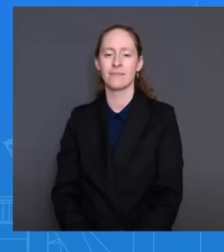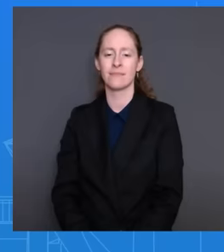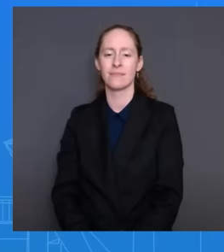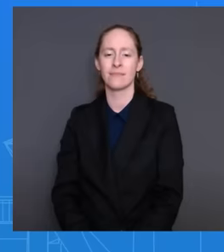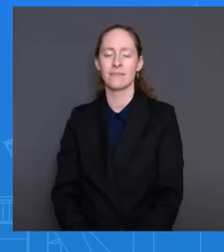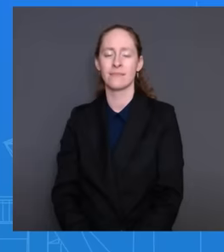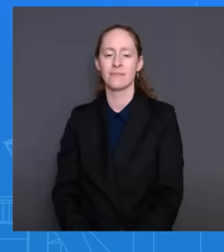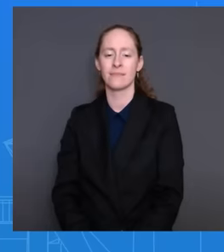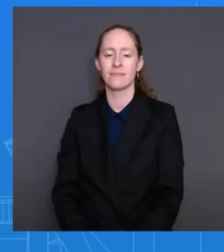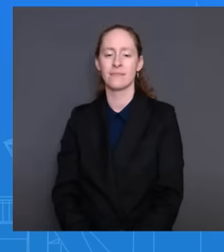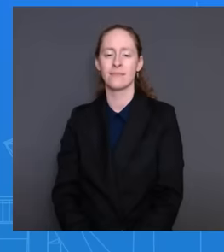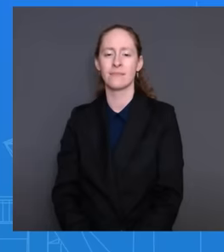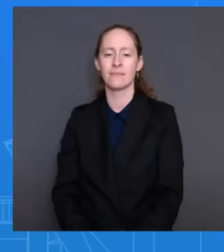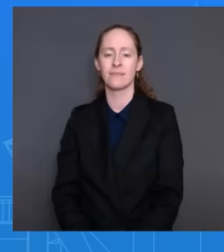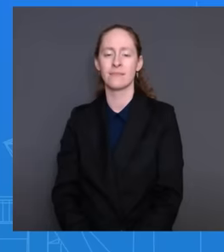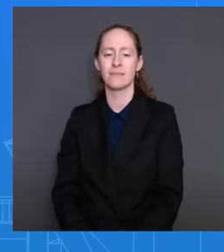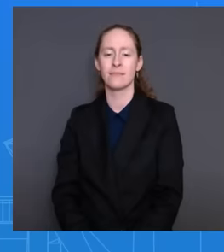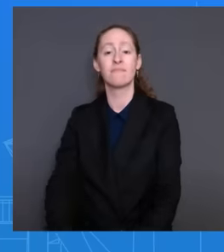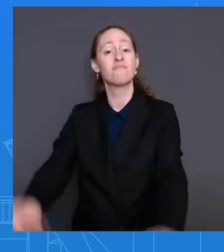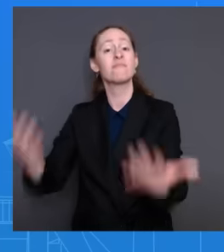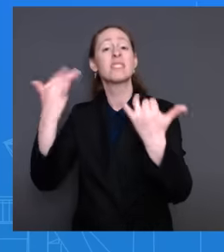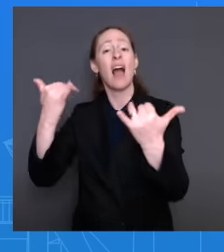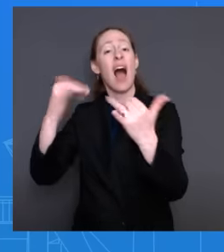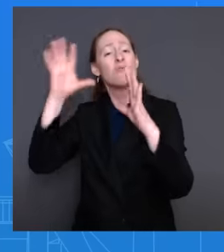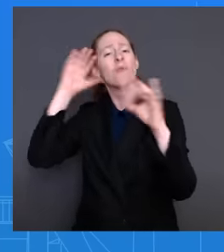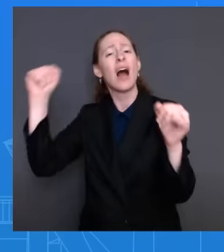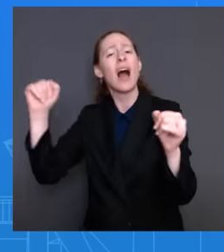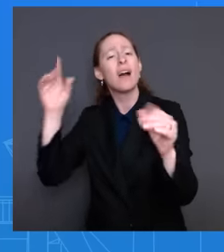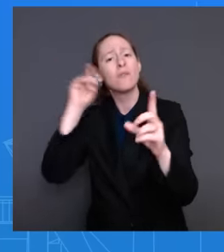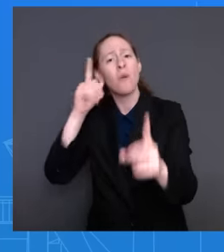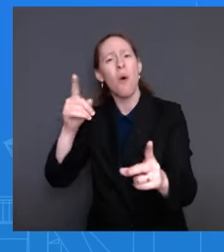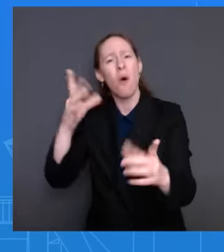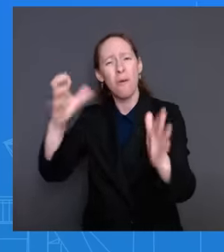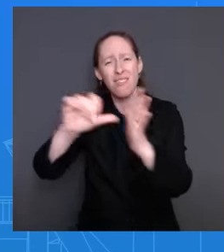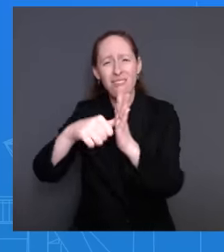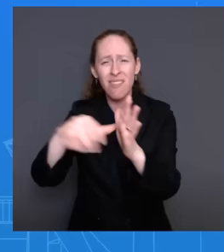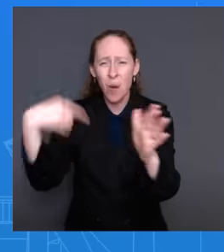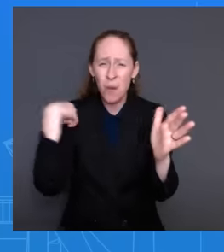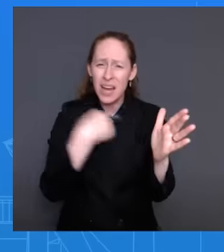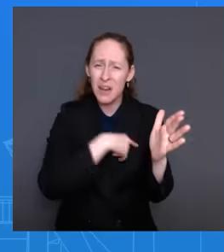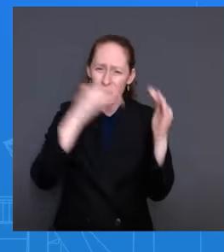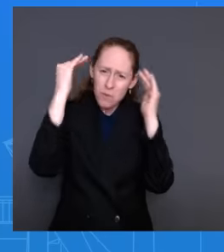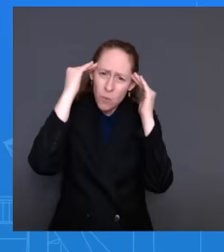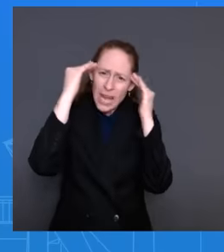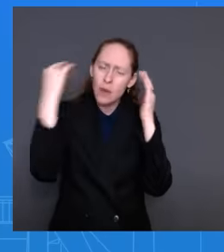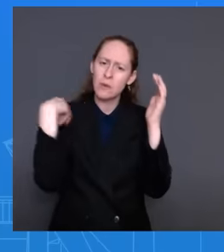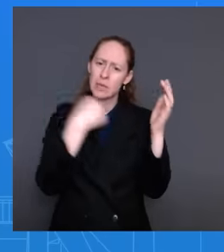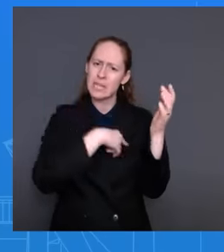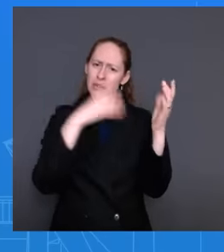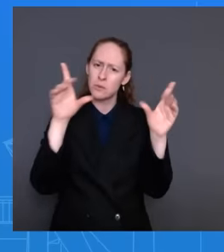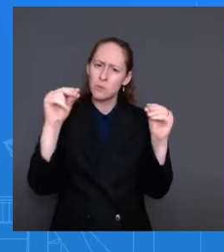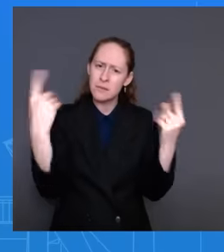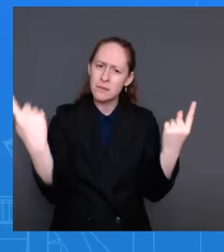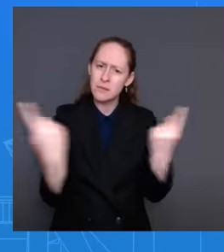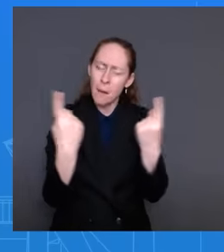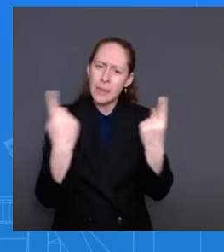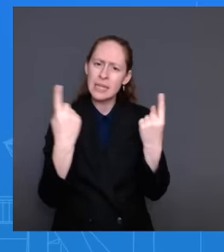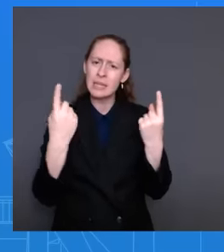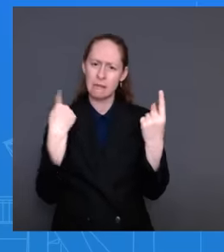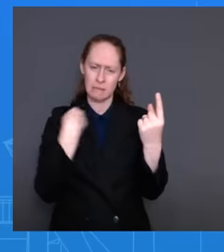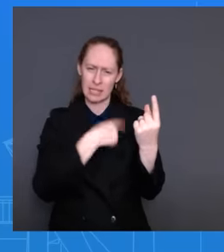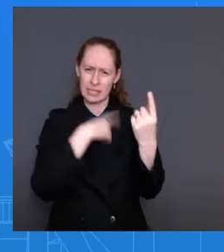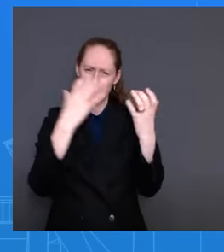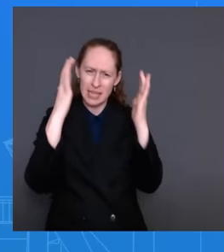Second is lowering costs. How can we make things more affordable for typical families during this transition period? And the third is lowering the